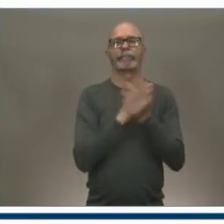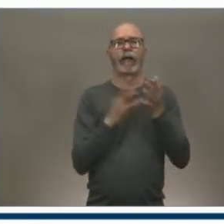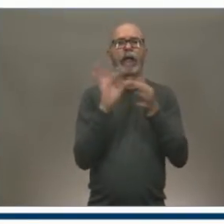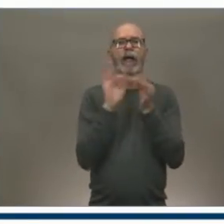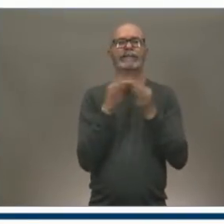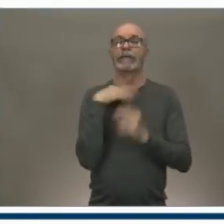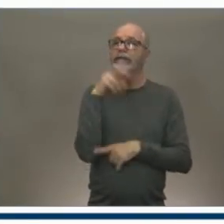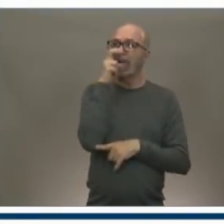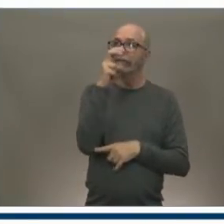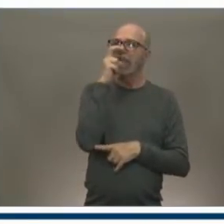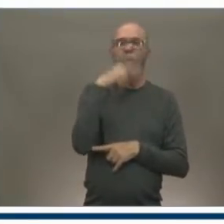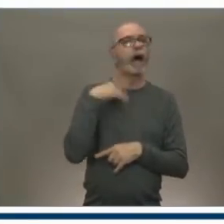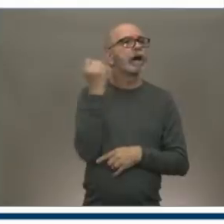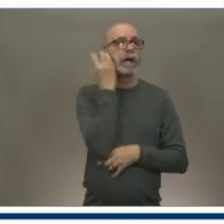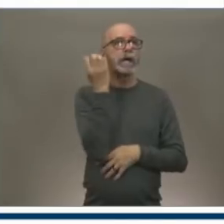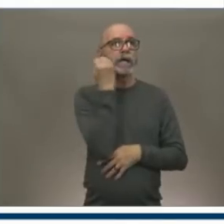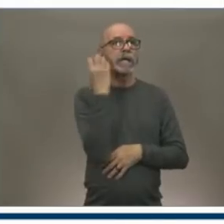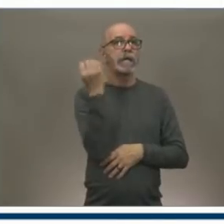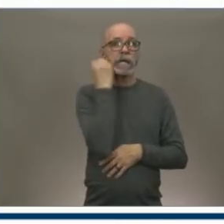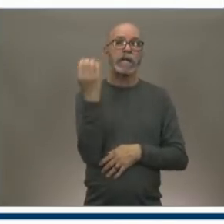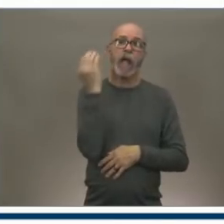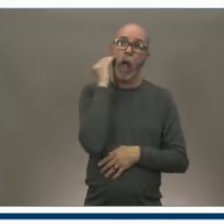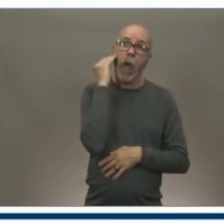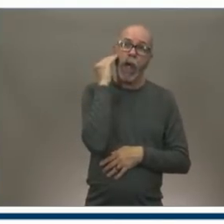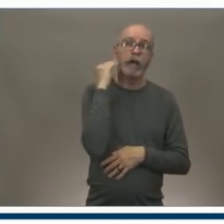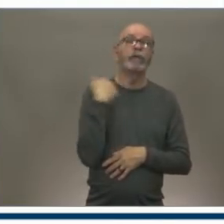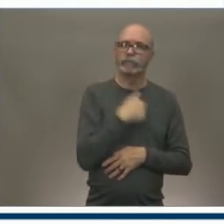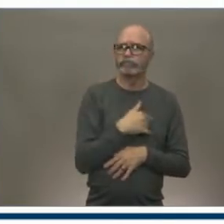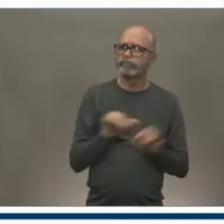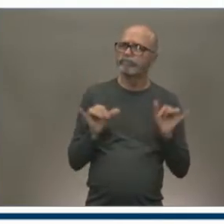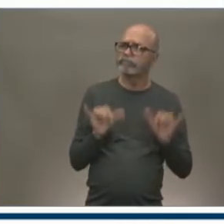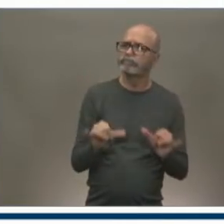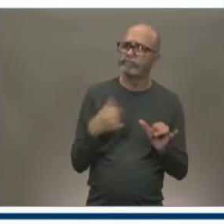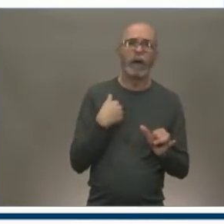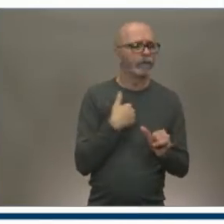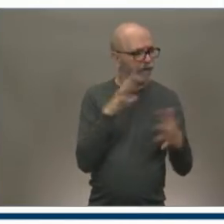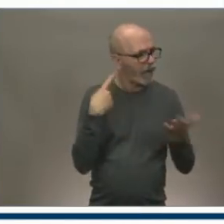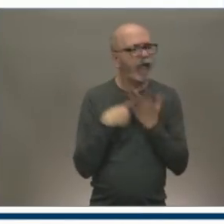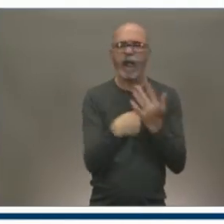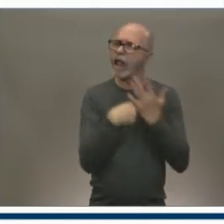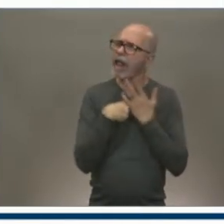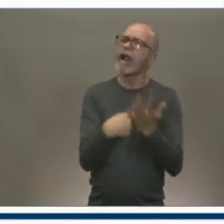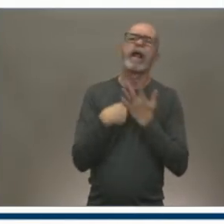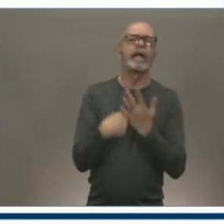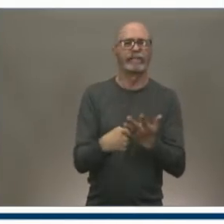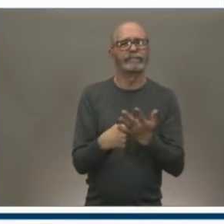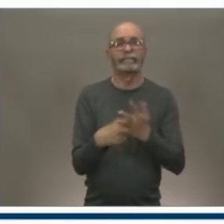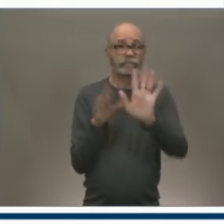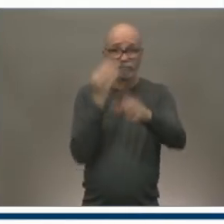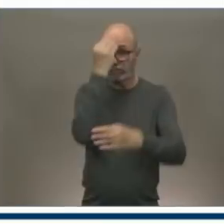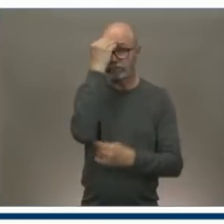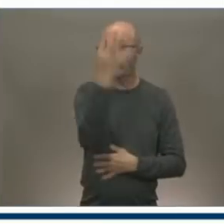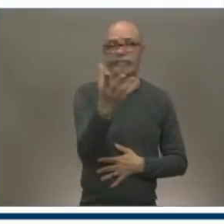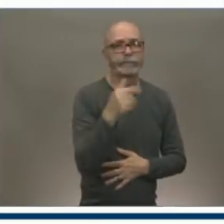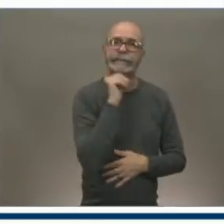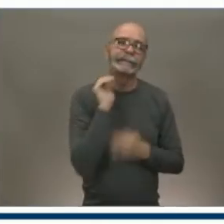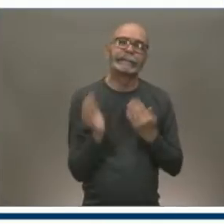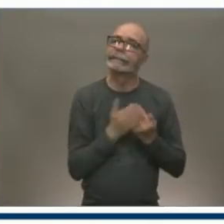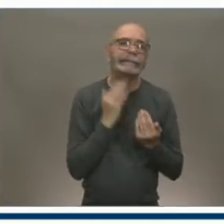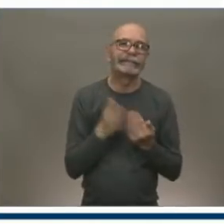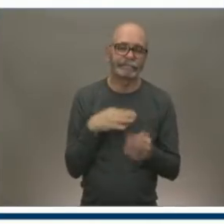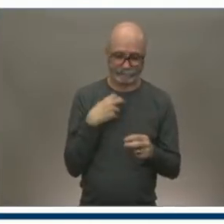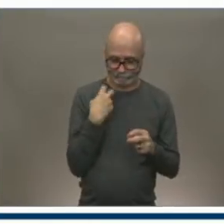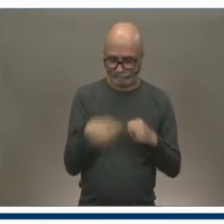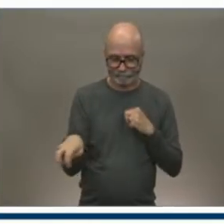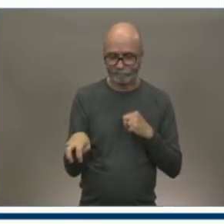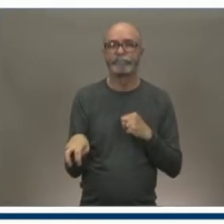of chat in here as well. These are very difficult decisions because lifting any restrictions, even when the